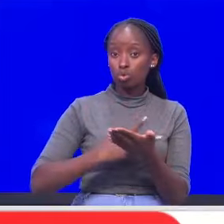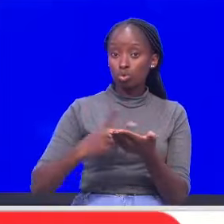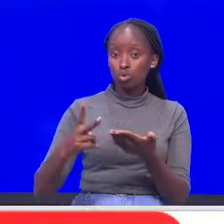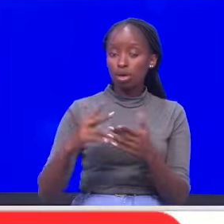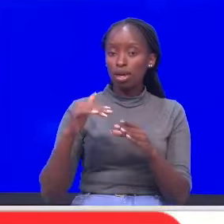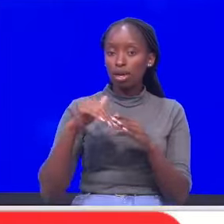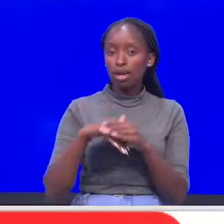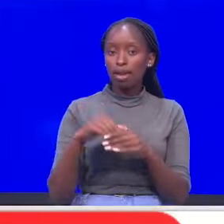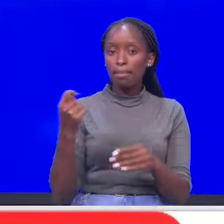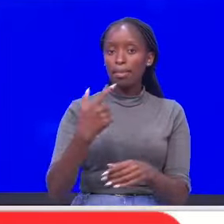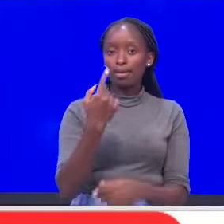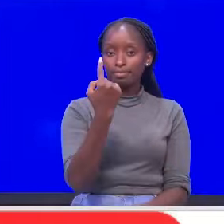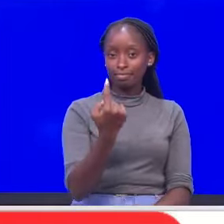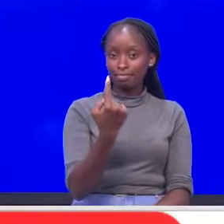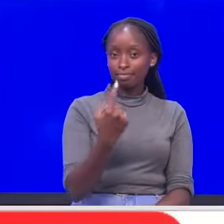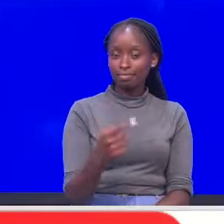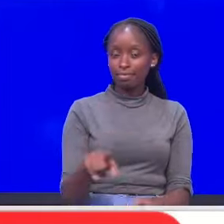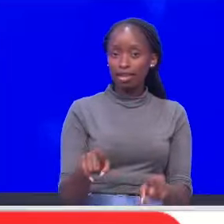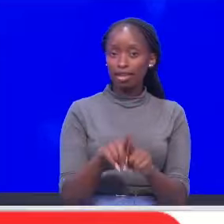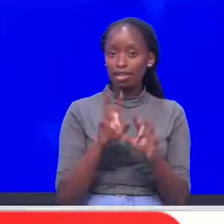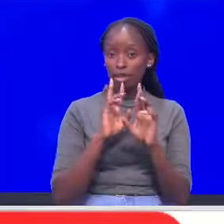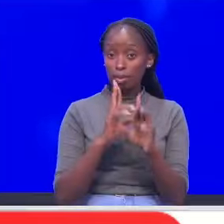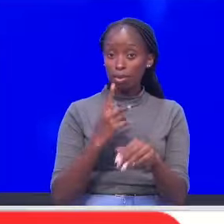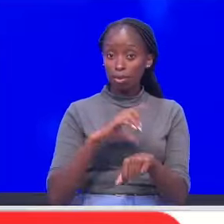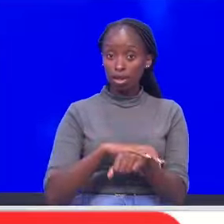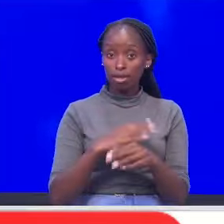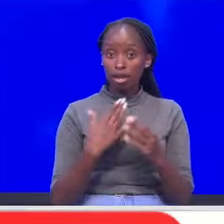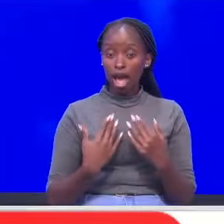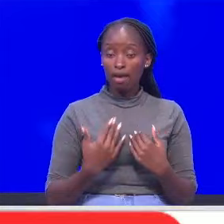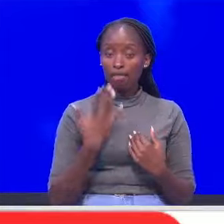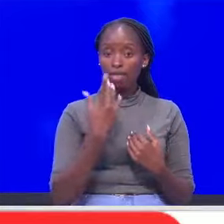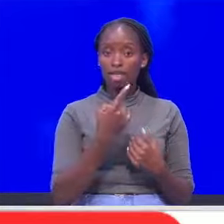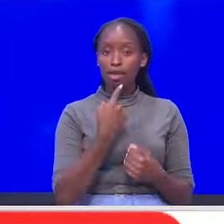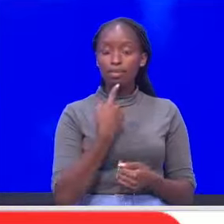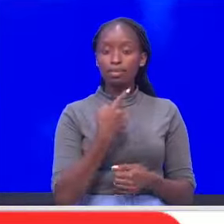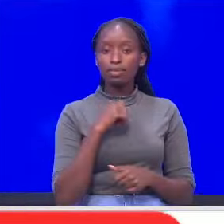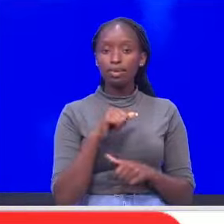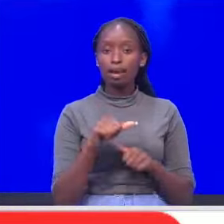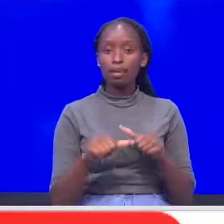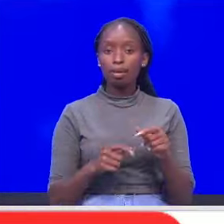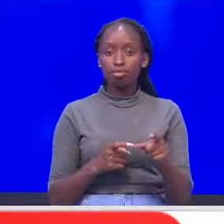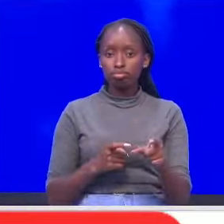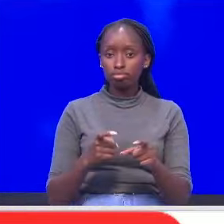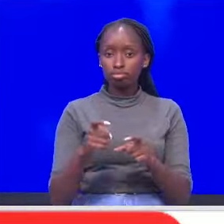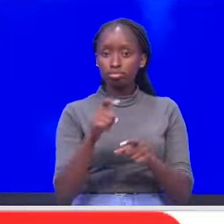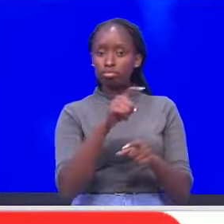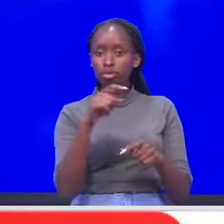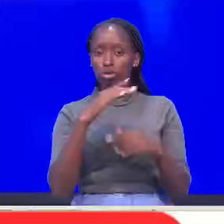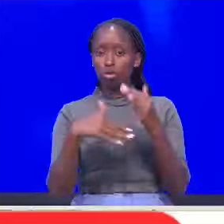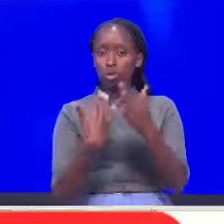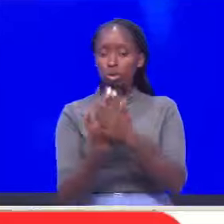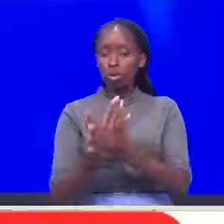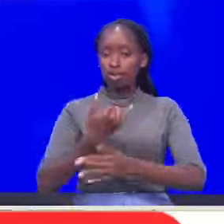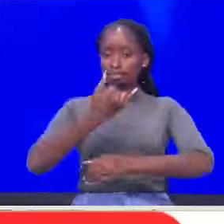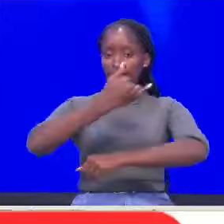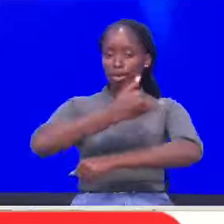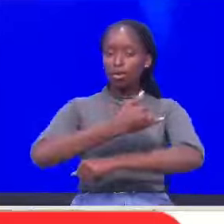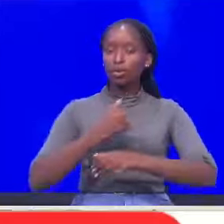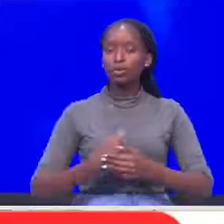January. As Moege William reports, stakeholders are now urging for the regulation of these facilities.